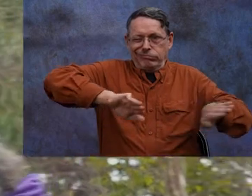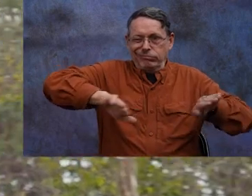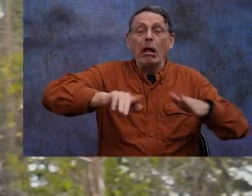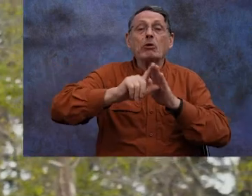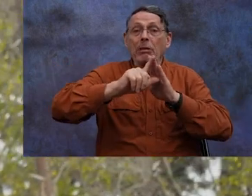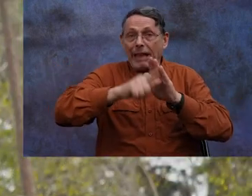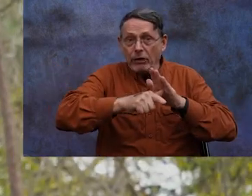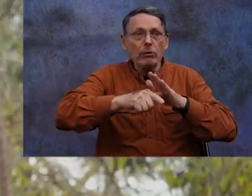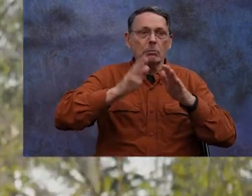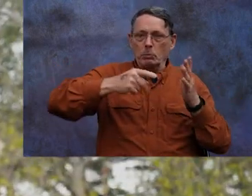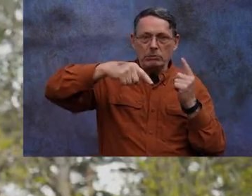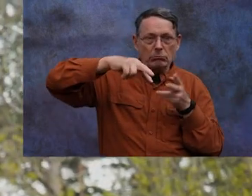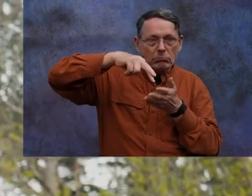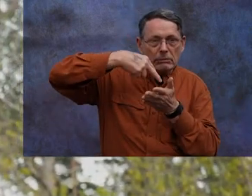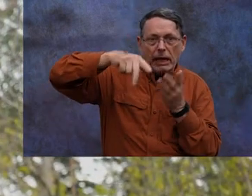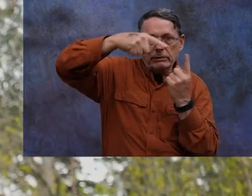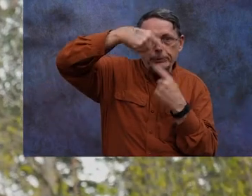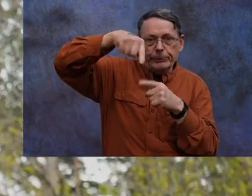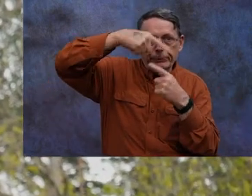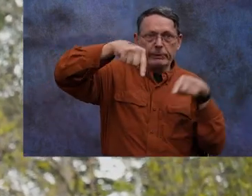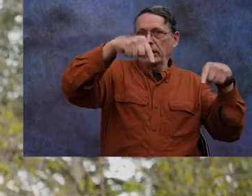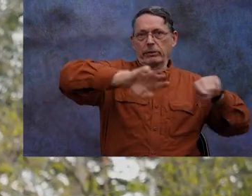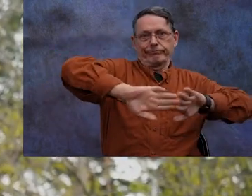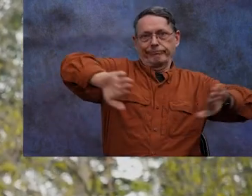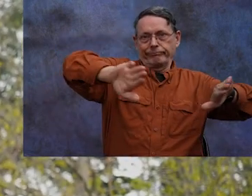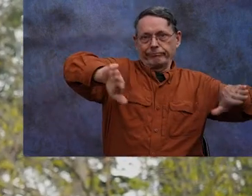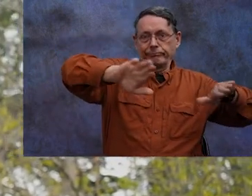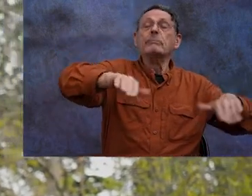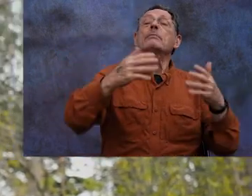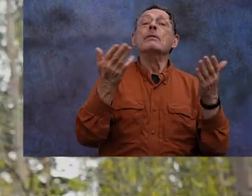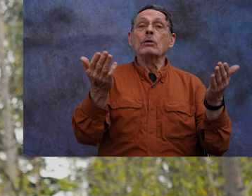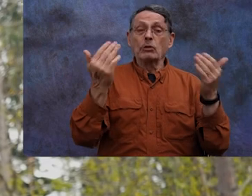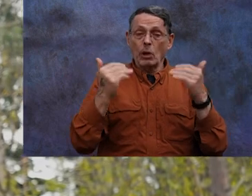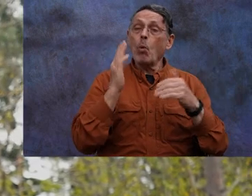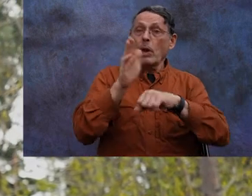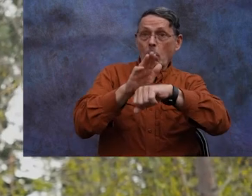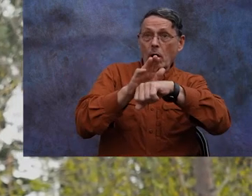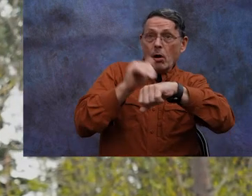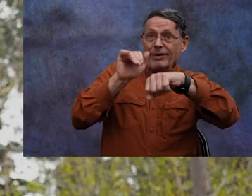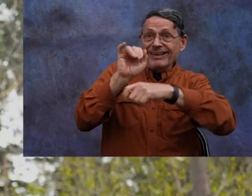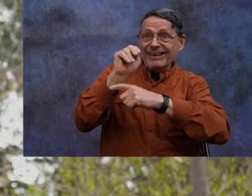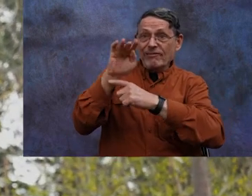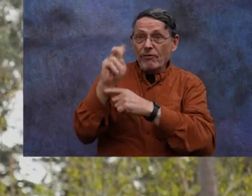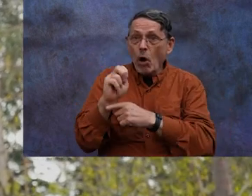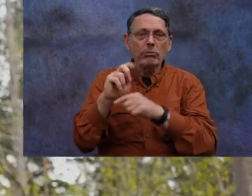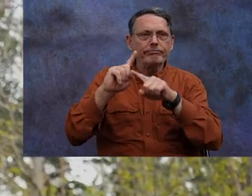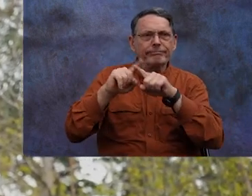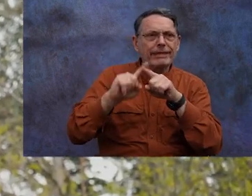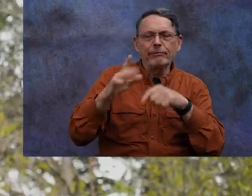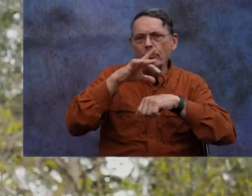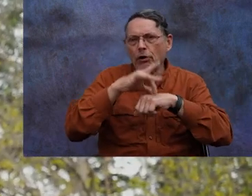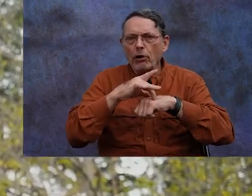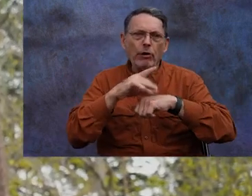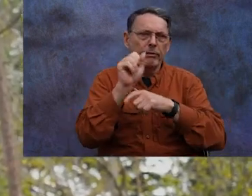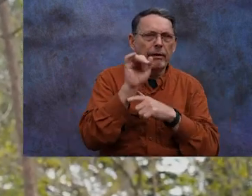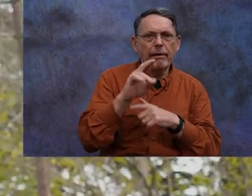the spiral. Okay, invoking the elements in the directions, you'll see people flocking a specific